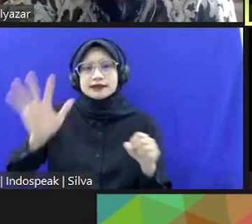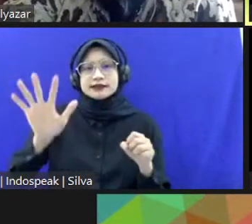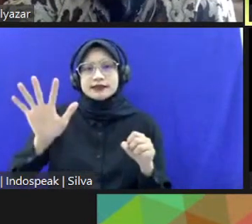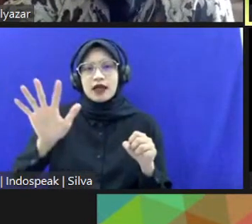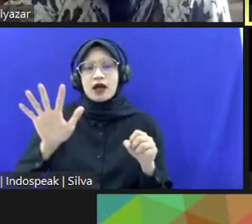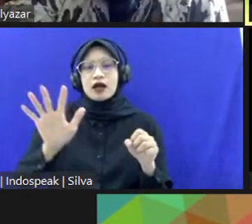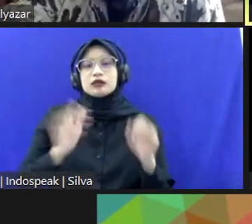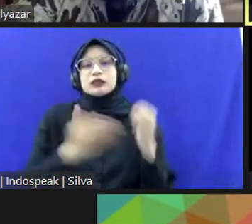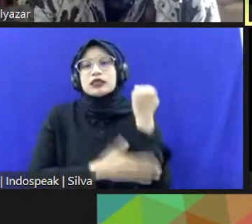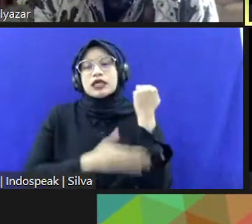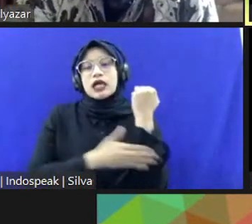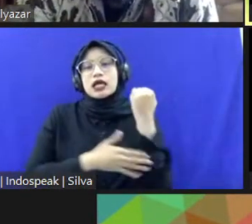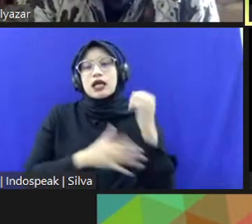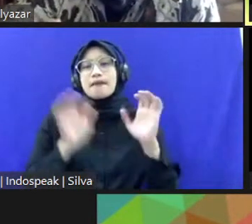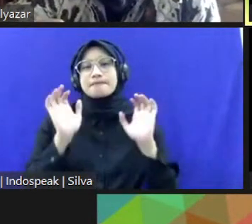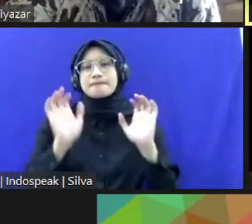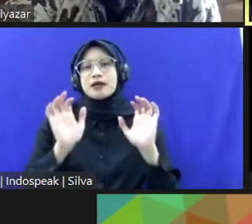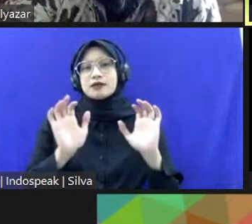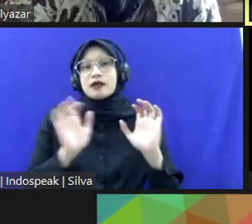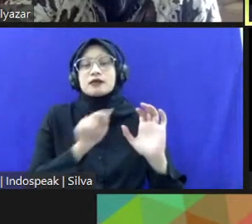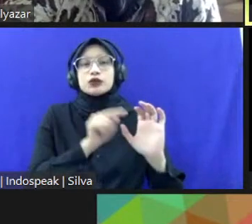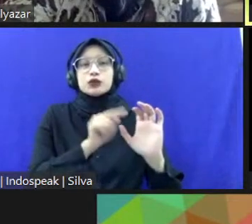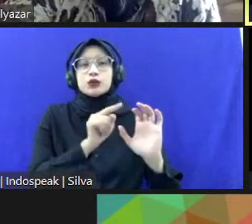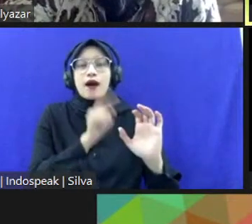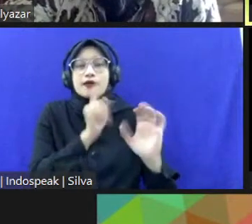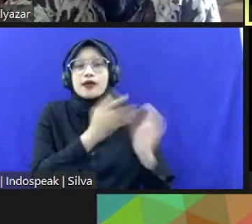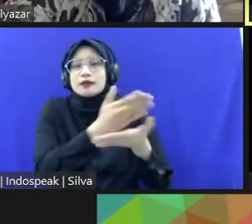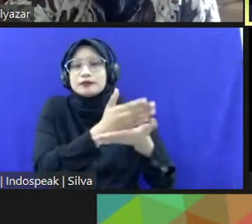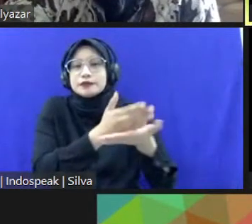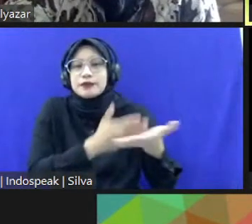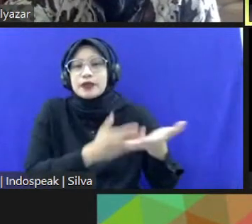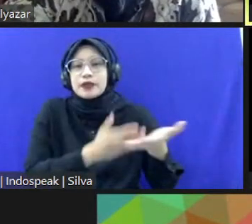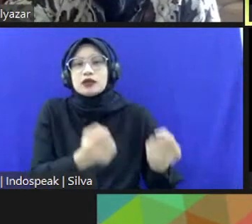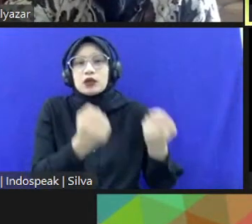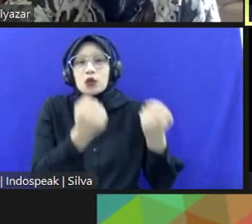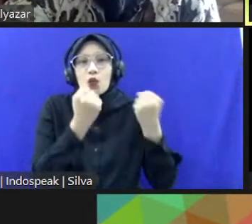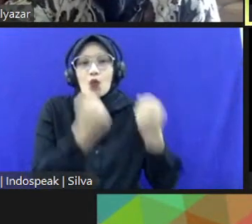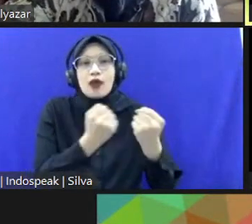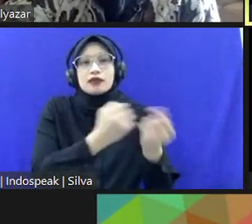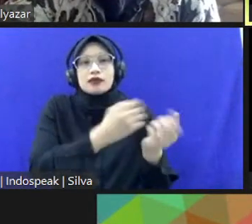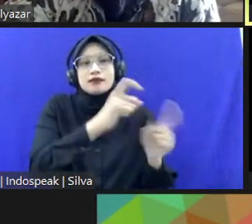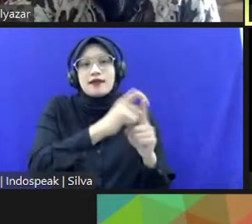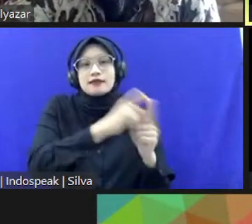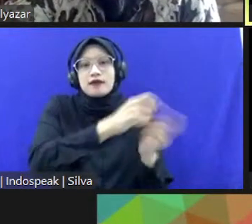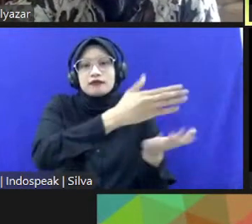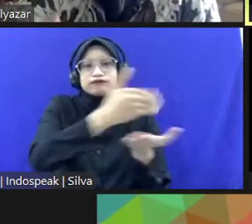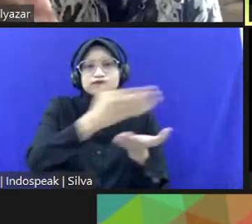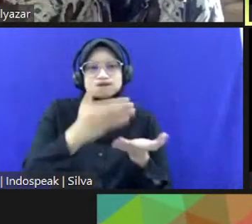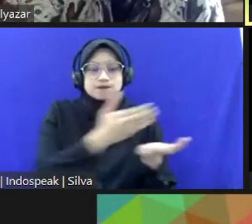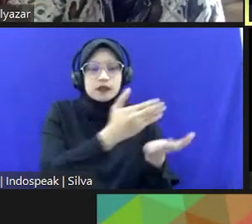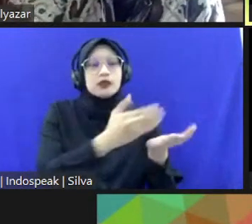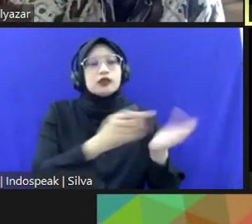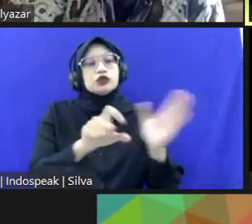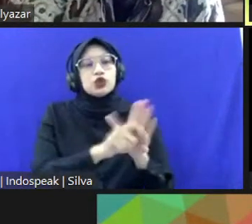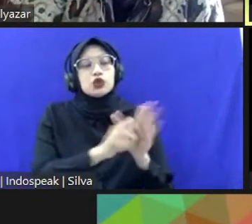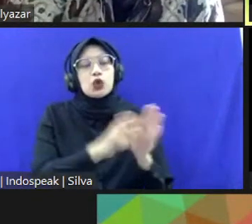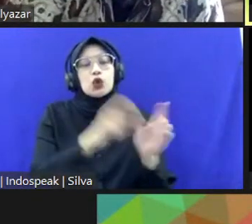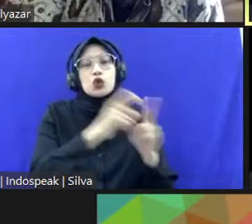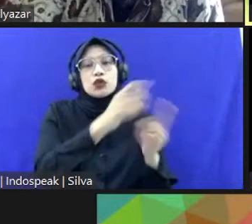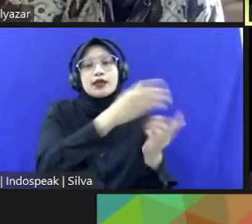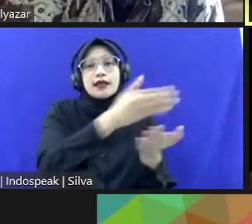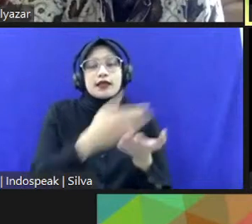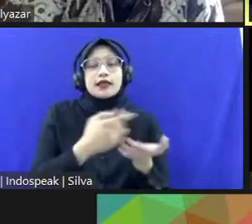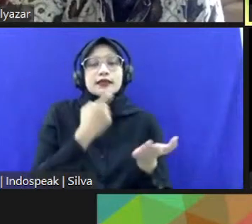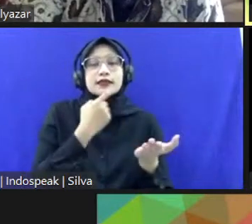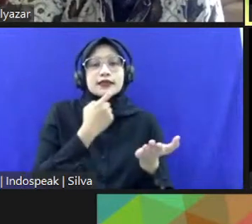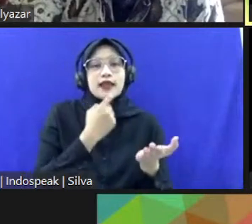have strengths in the collection of data, for instance, on cause of death, that are much greater than